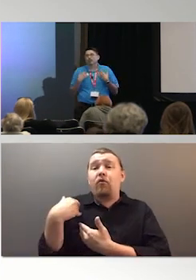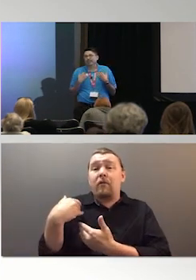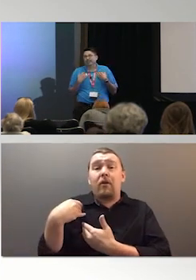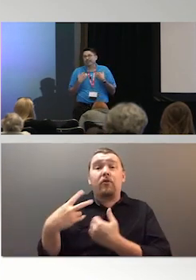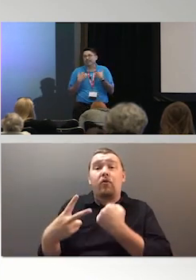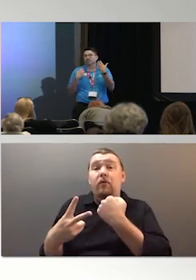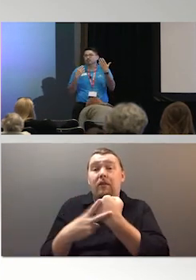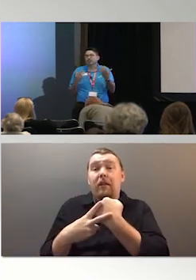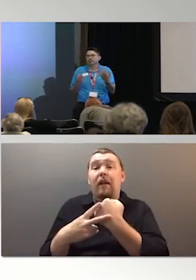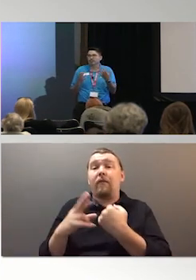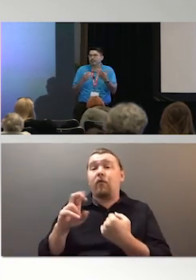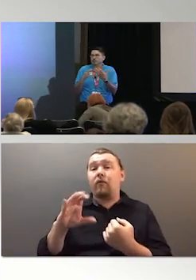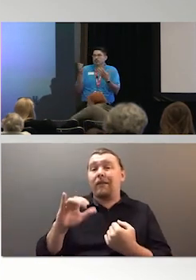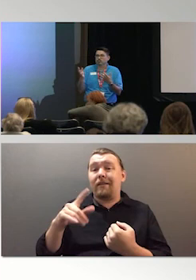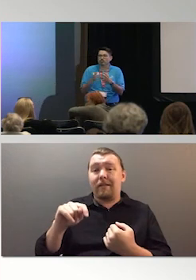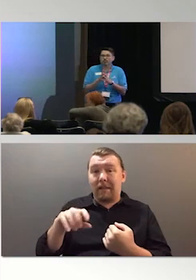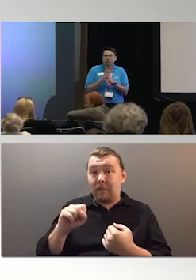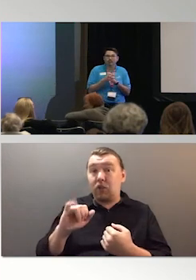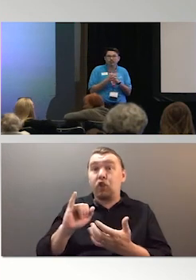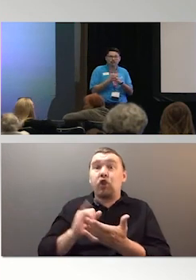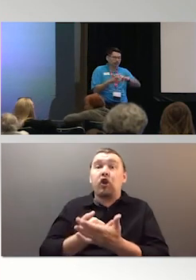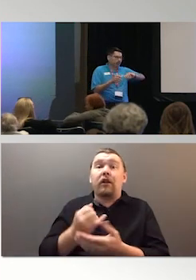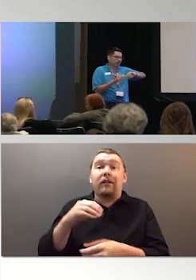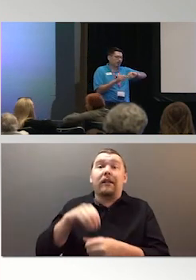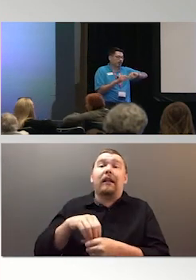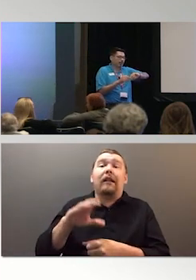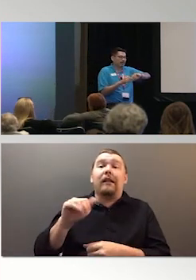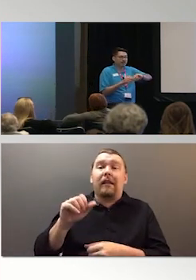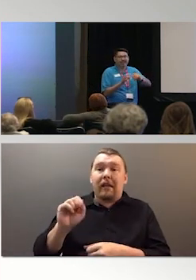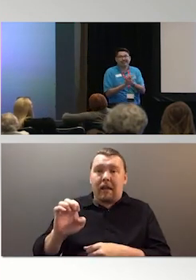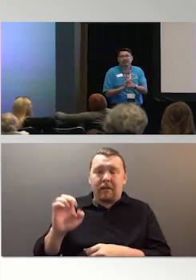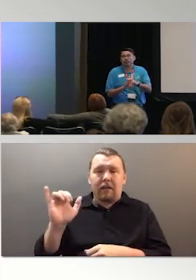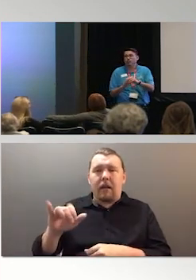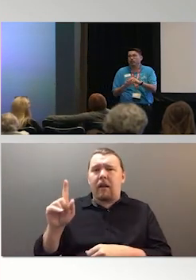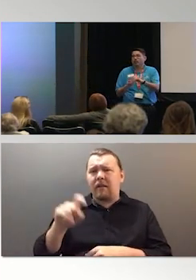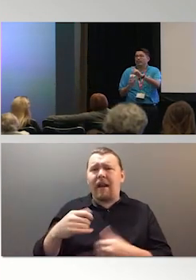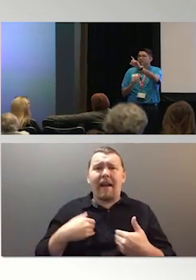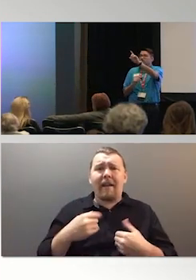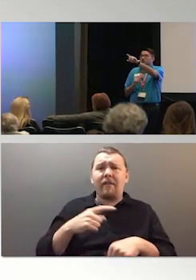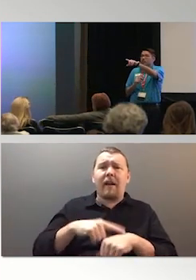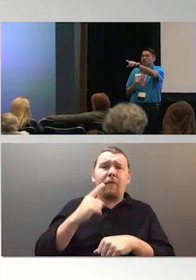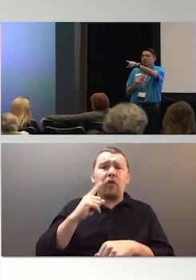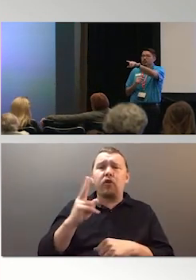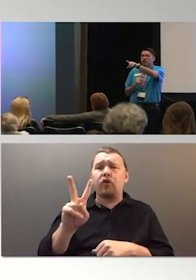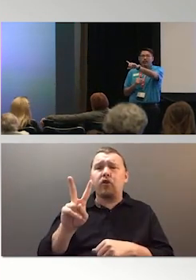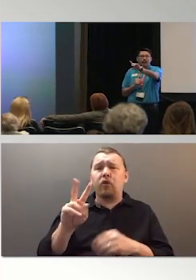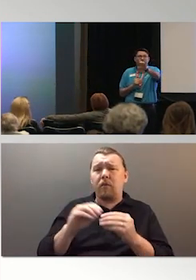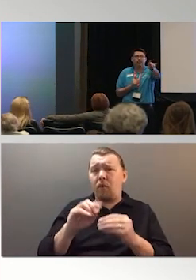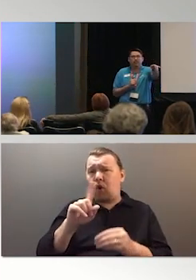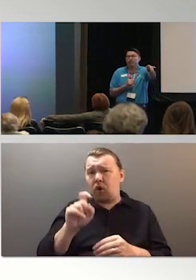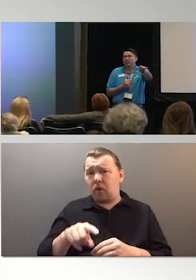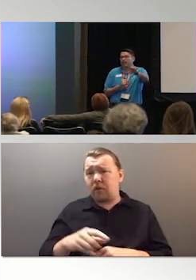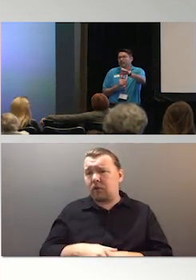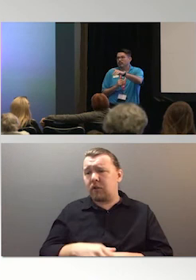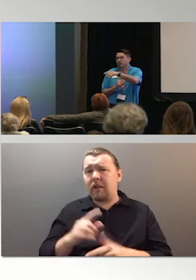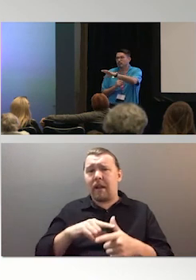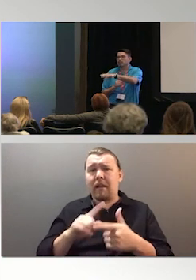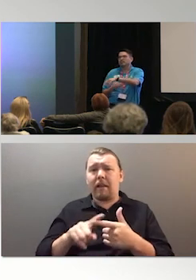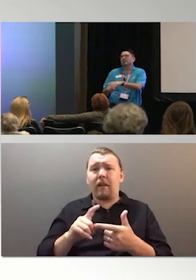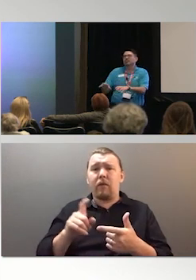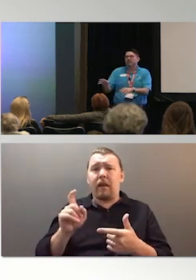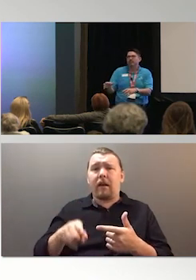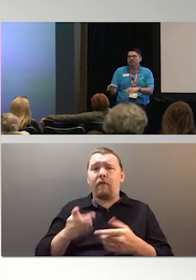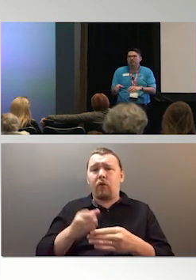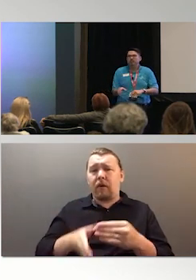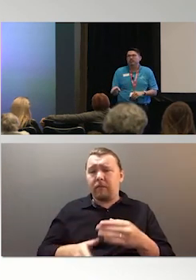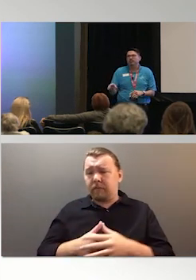We're not going to ask you, but the feds or Social Security could. And we're wrapping up, so I got time for 2 more questions. Let me go to you, and then we'll